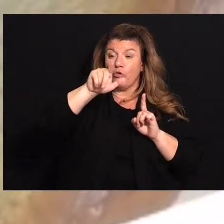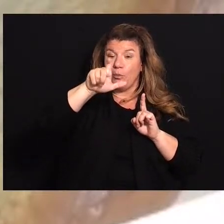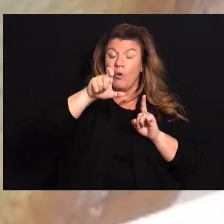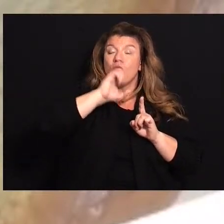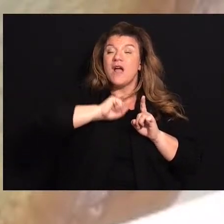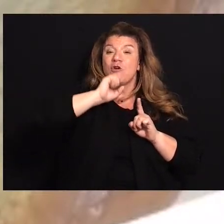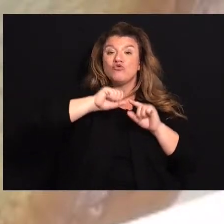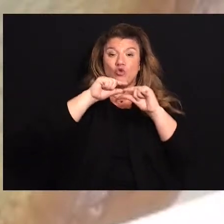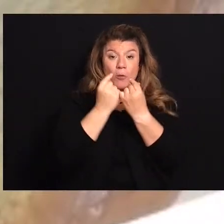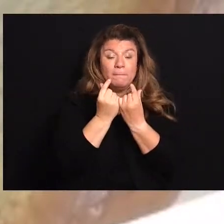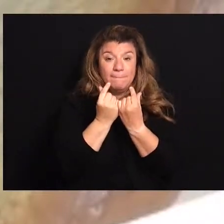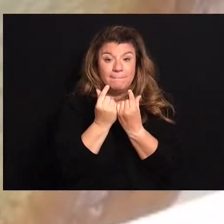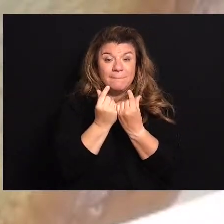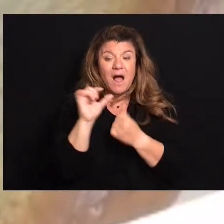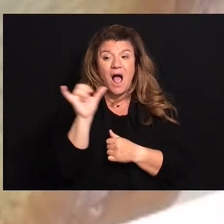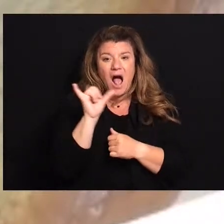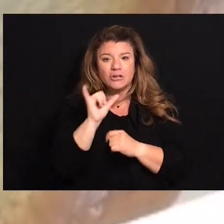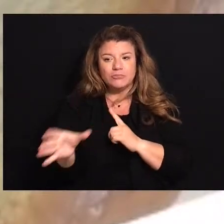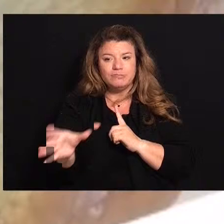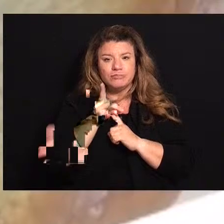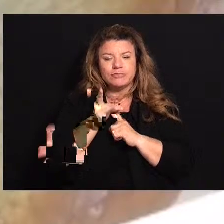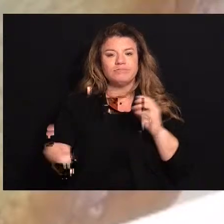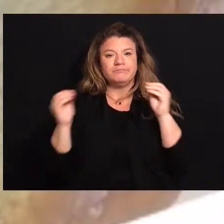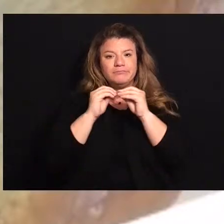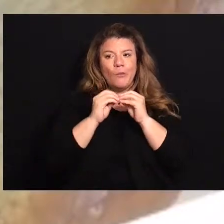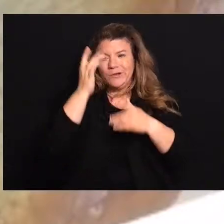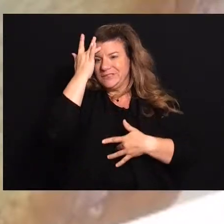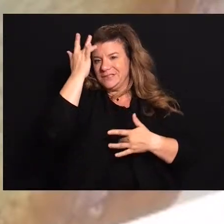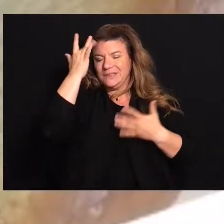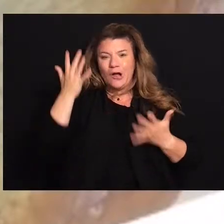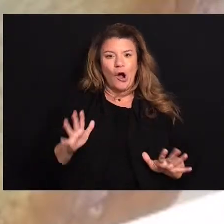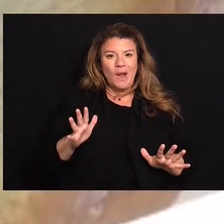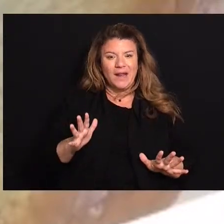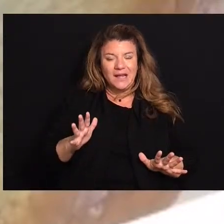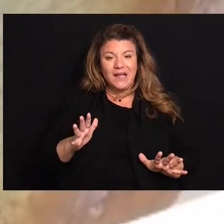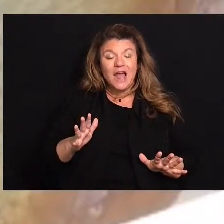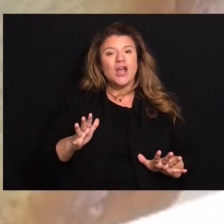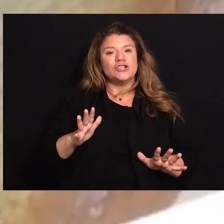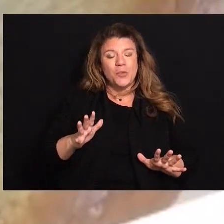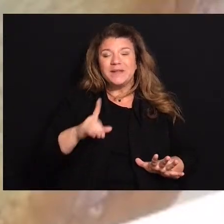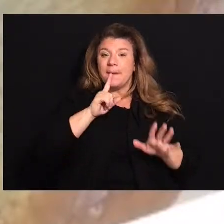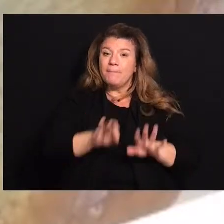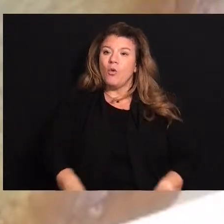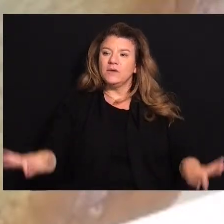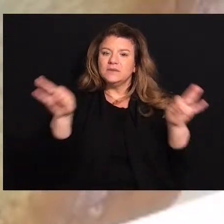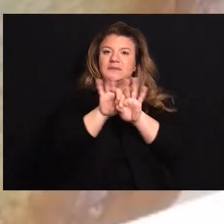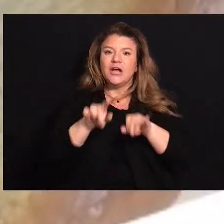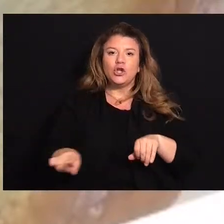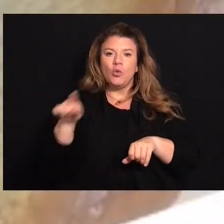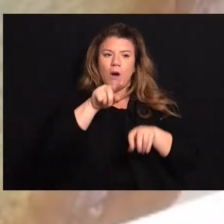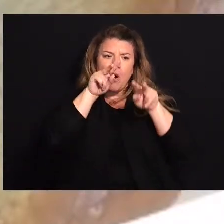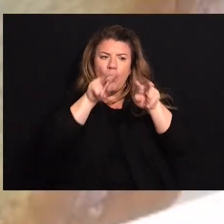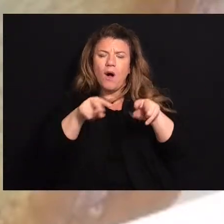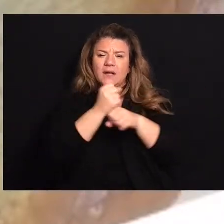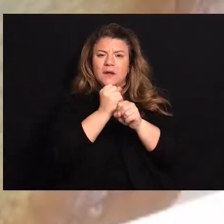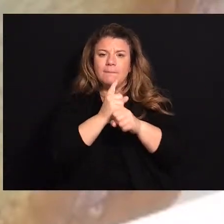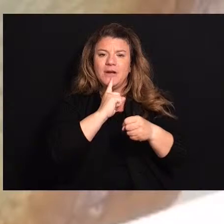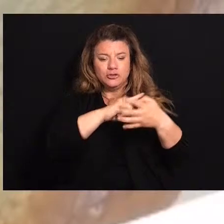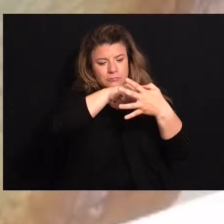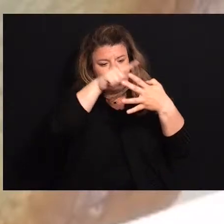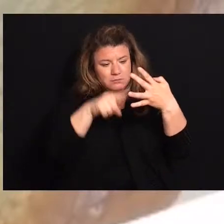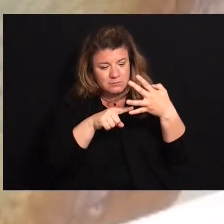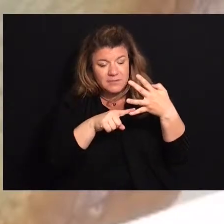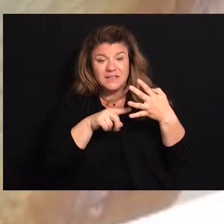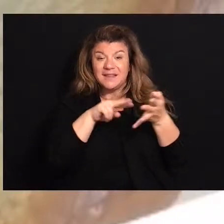immunocompromised, that you please stay up to date with your vaccines. And we mean that if you haven't had the primary series,